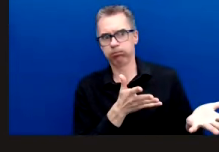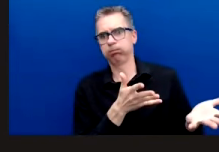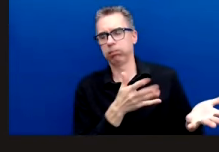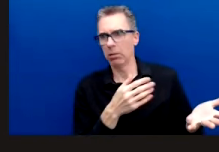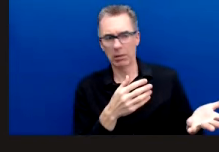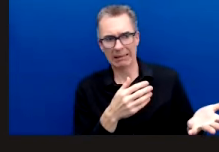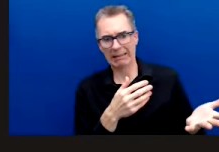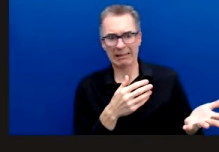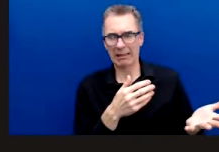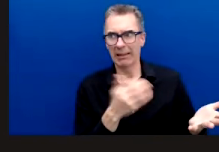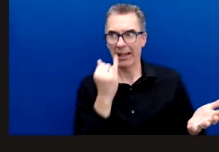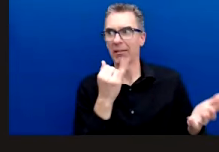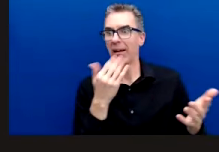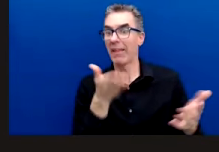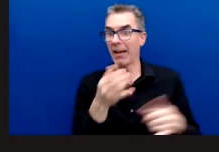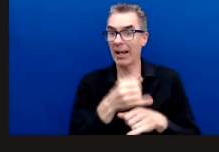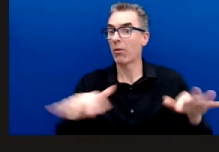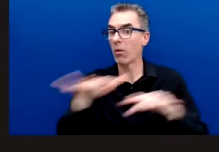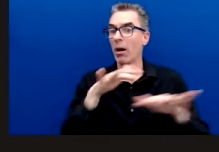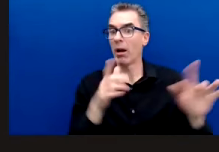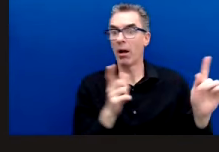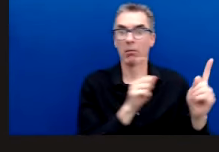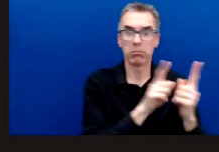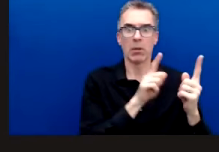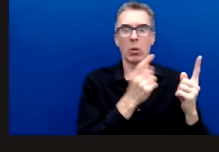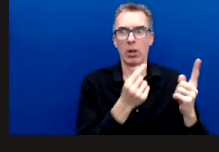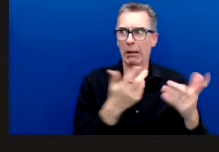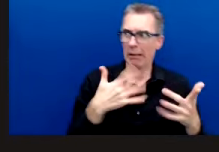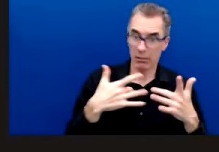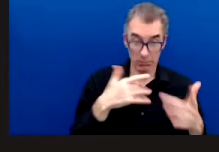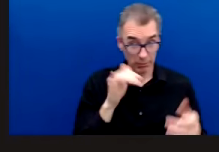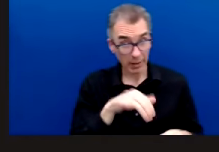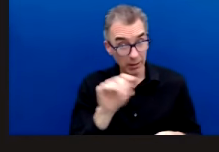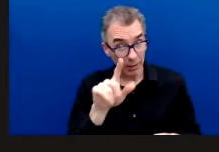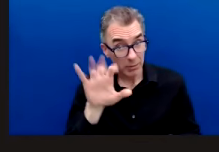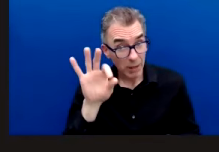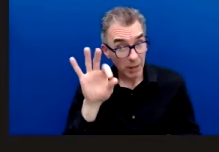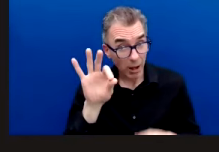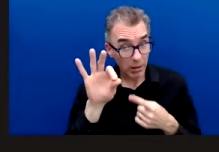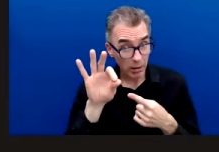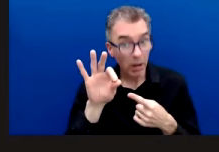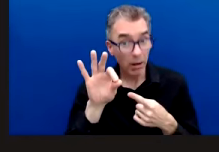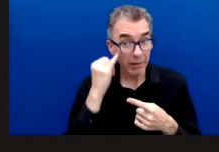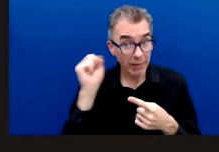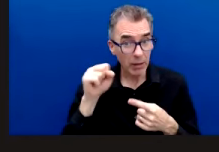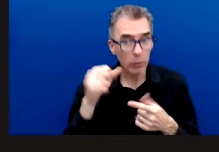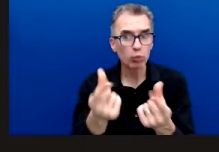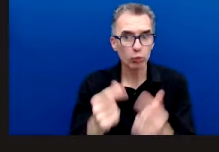concerned about running into the instructor on campus. Is this a Title IX issue, and what do you do?